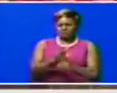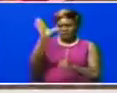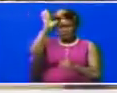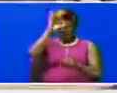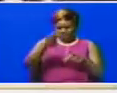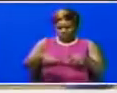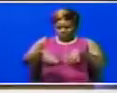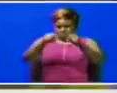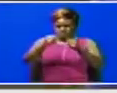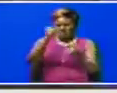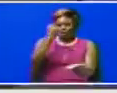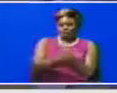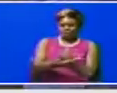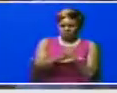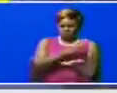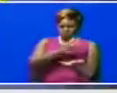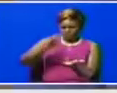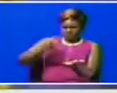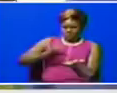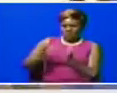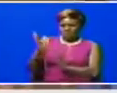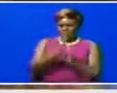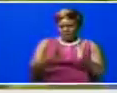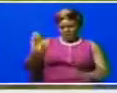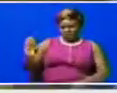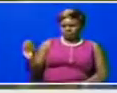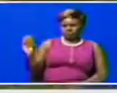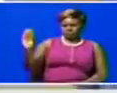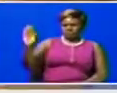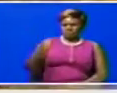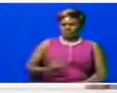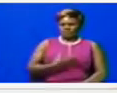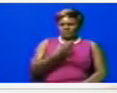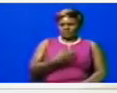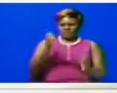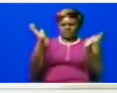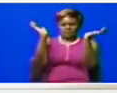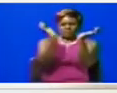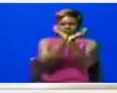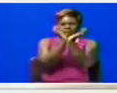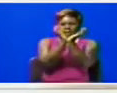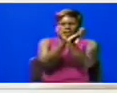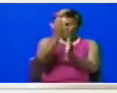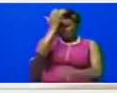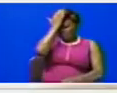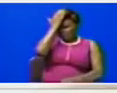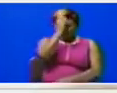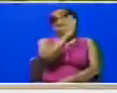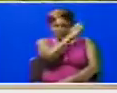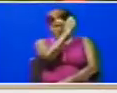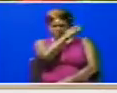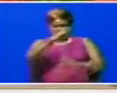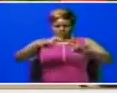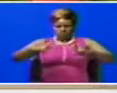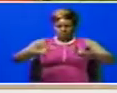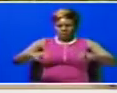of the Office of the President Committee that is organizing the swearing-in visited Kasarani Stadium Monday afternoon to inspect the